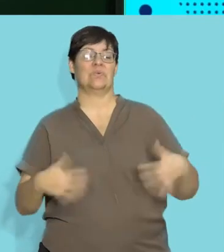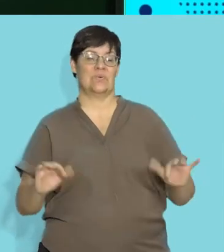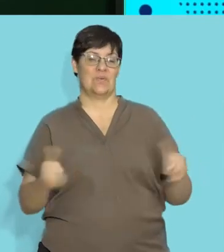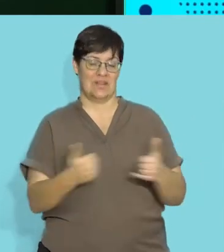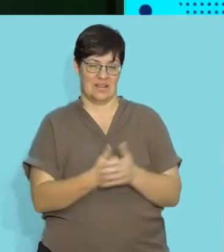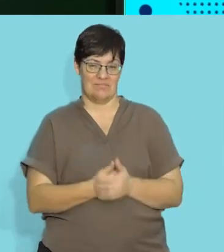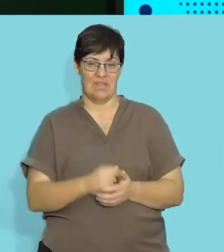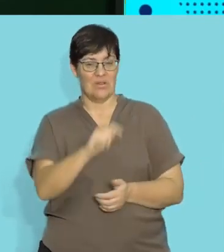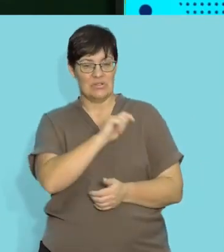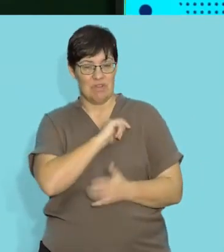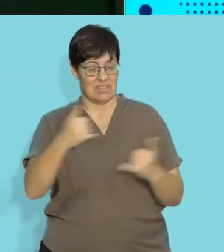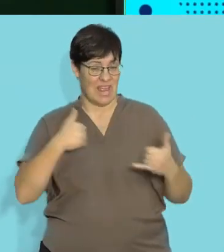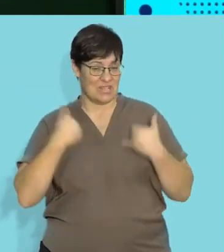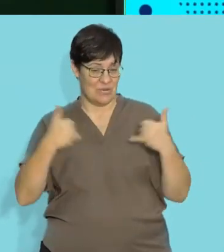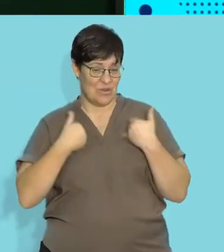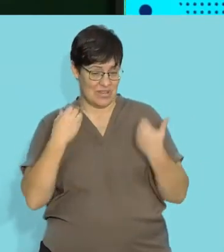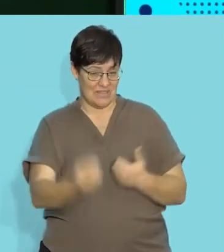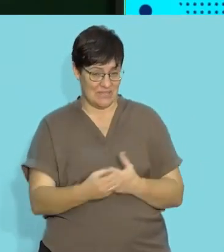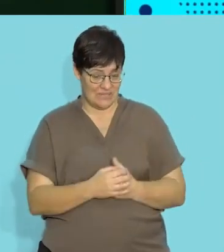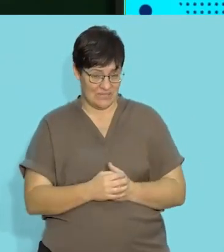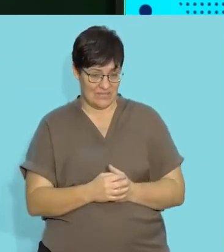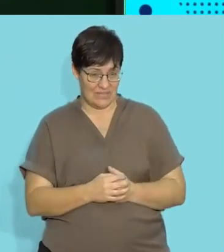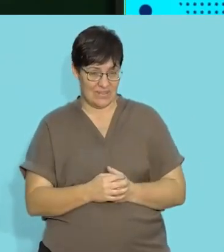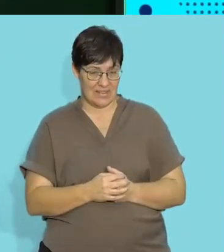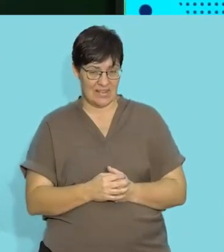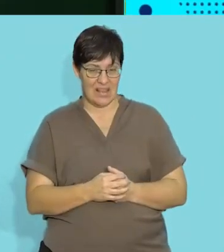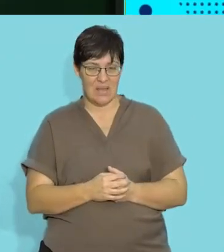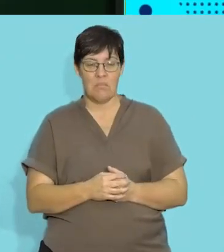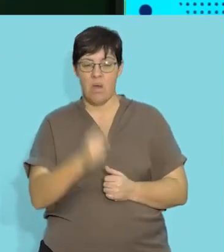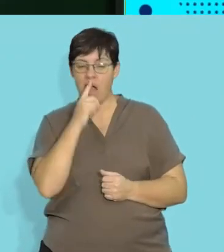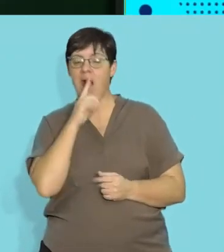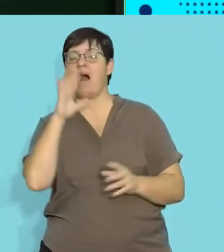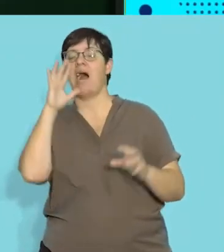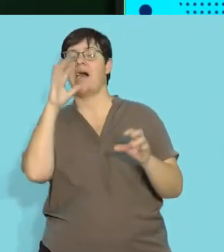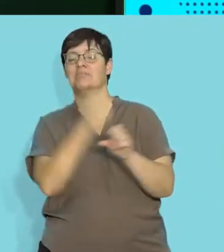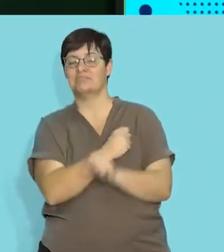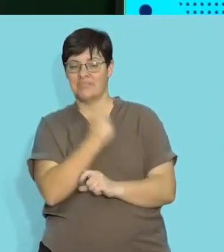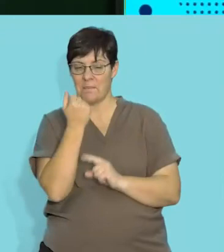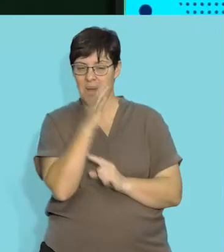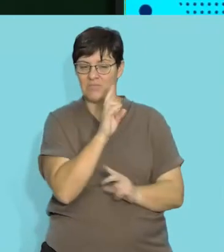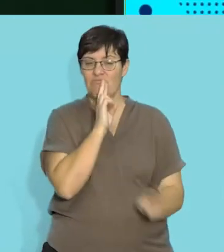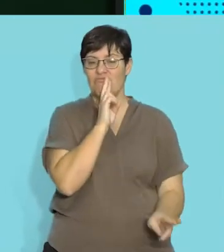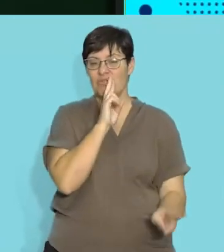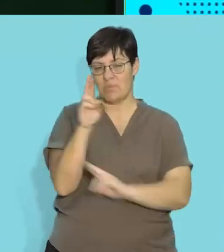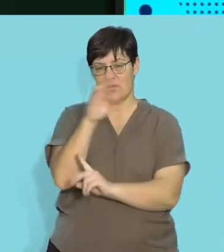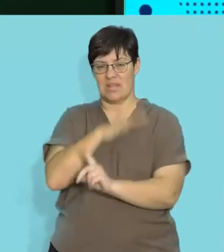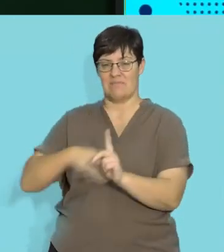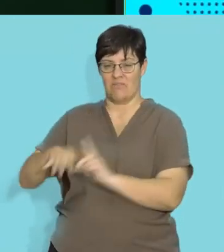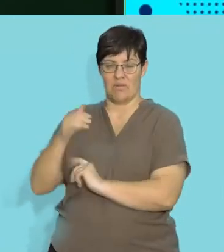I trust that you've enjoyed the lesson, having a greater insight into how plants respond to the